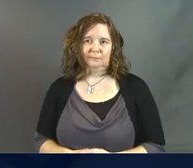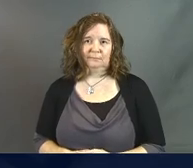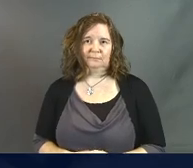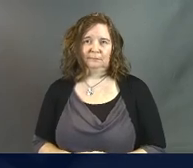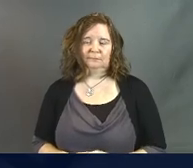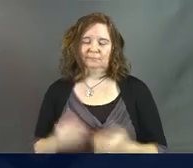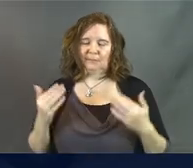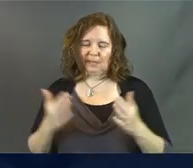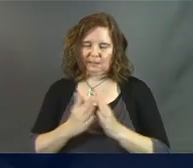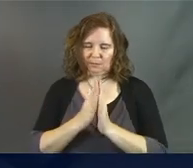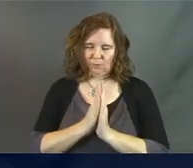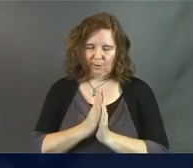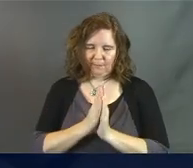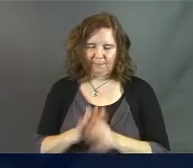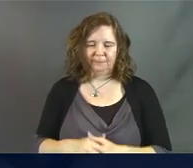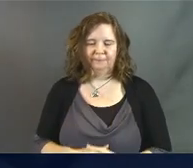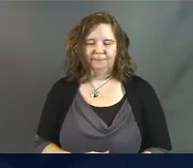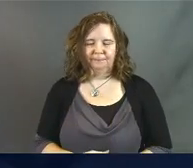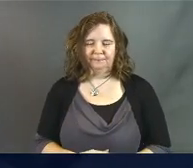Let's pray.